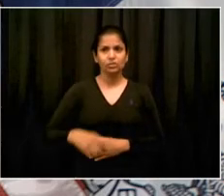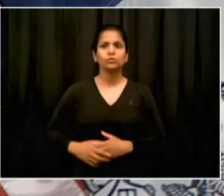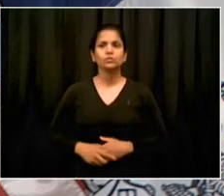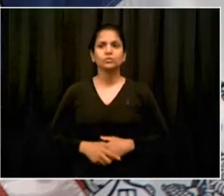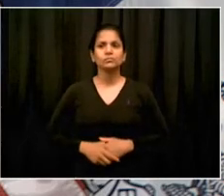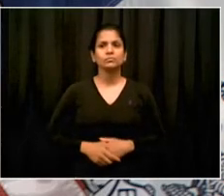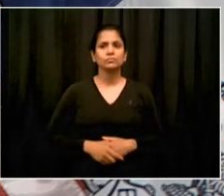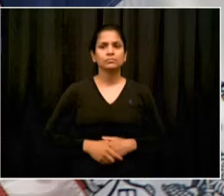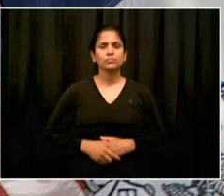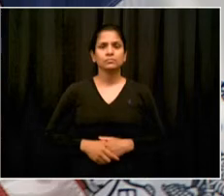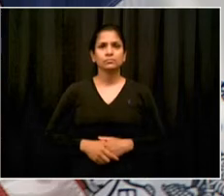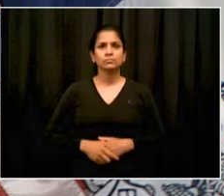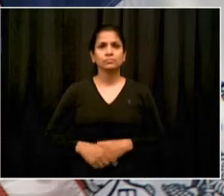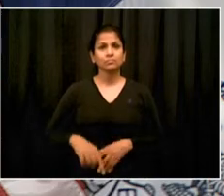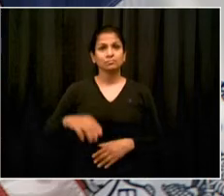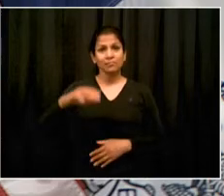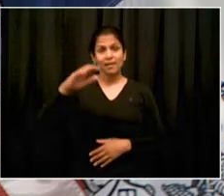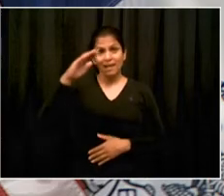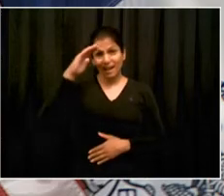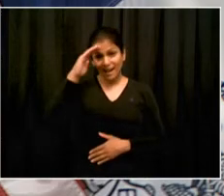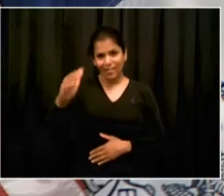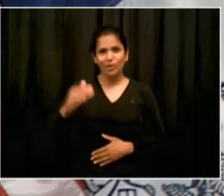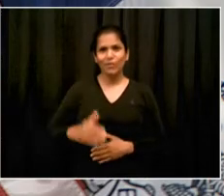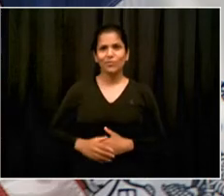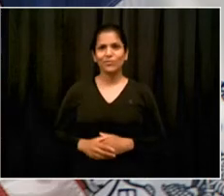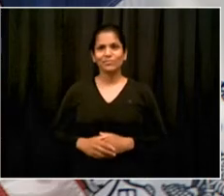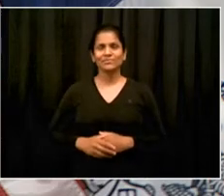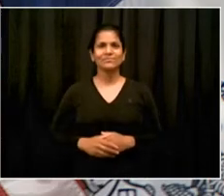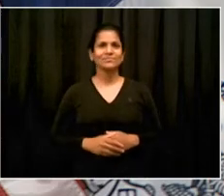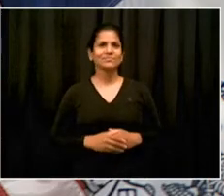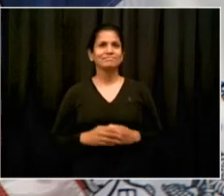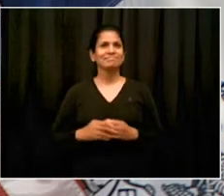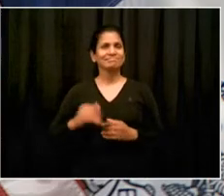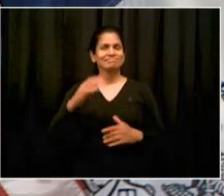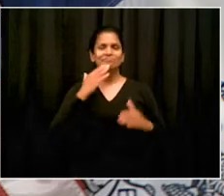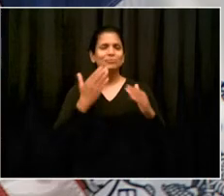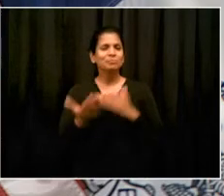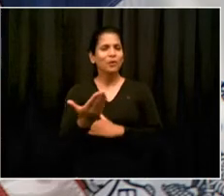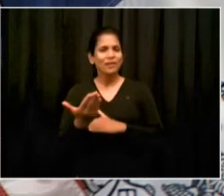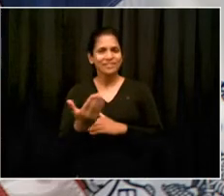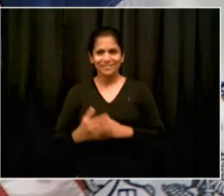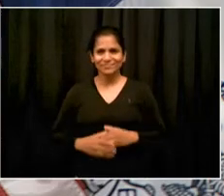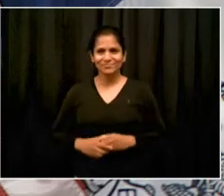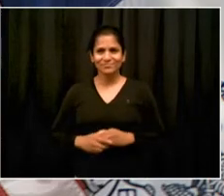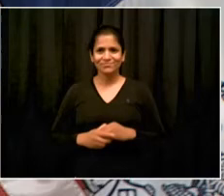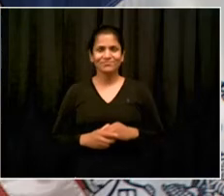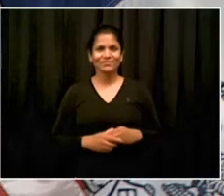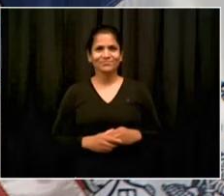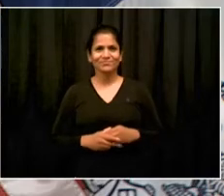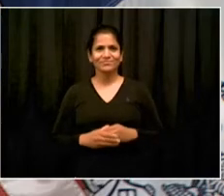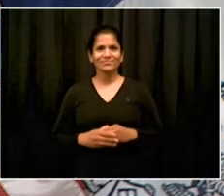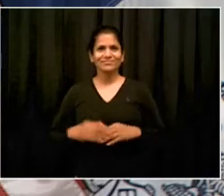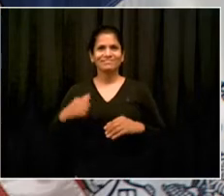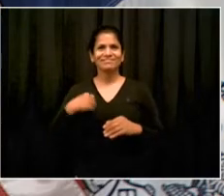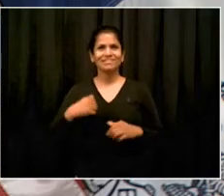Hi there. If I could just follow up. Good morning, by the way. Good morning, Rich. How are you? I'm doing